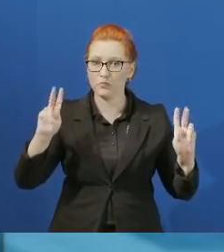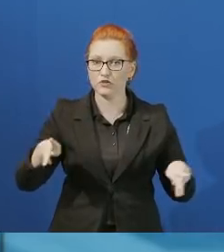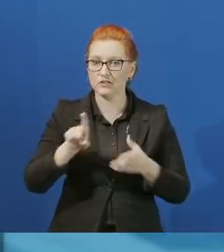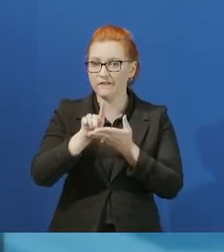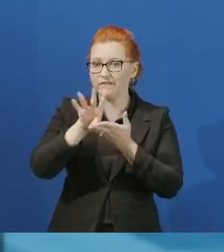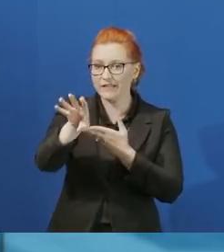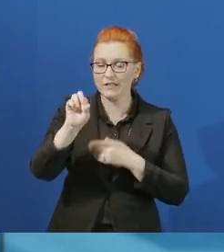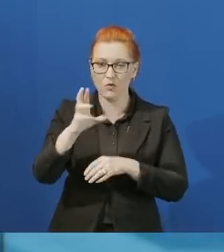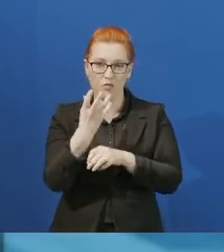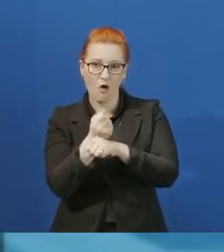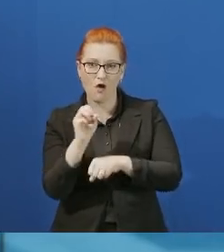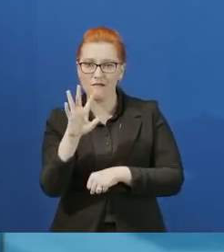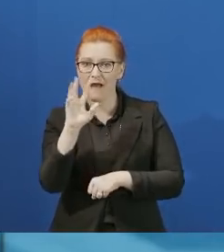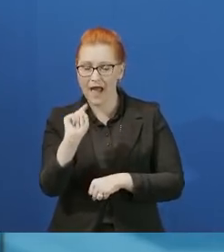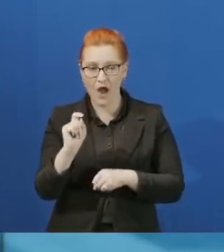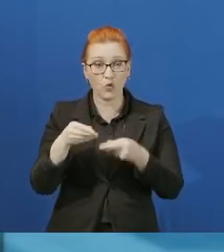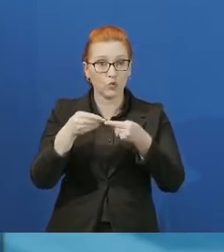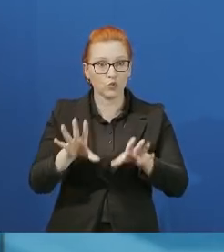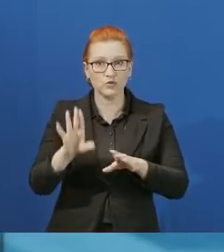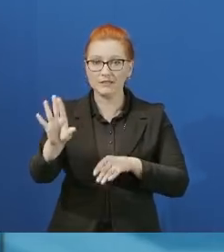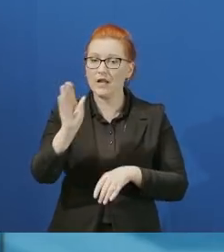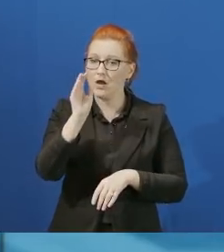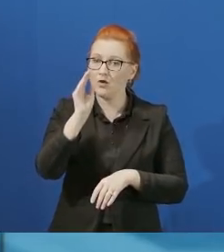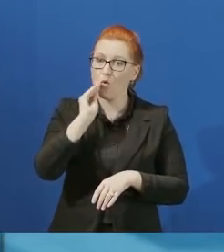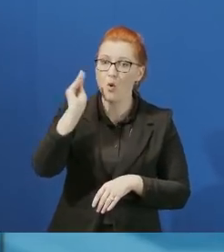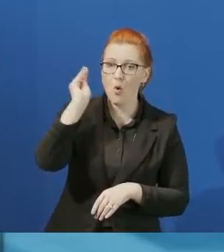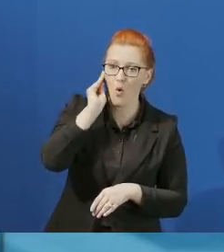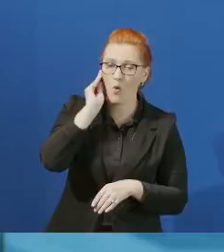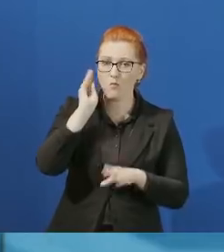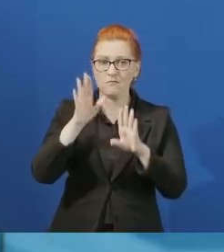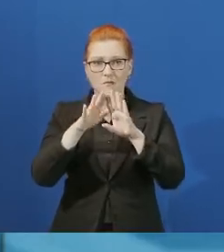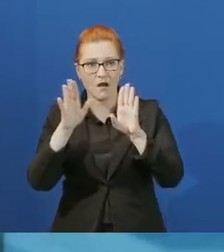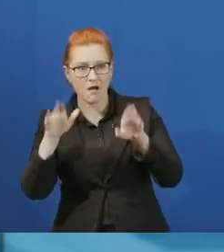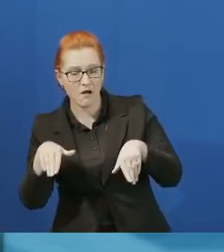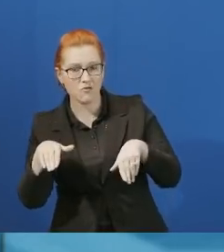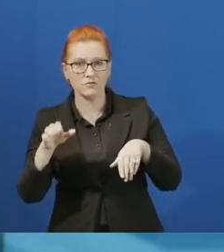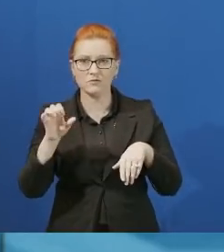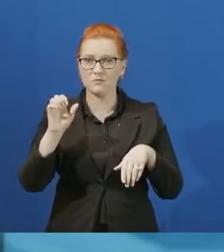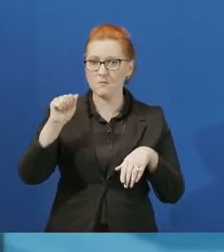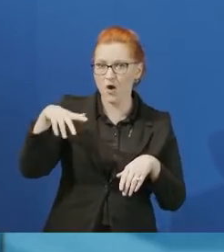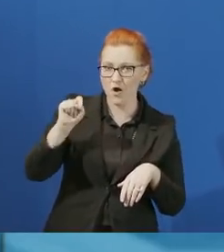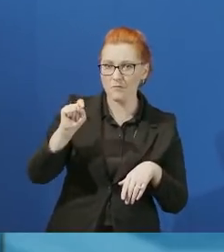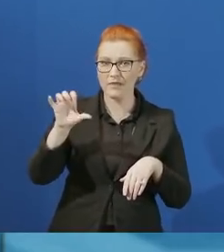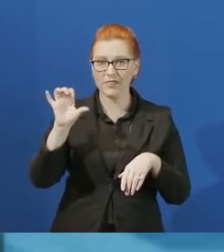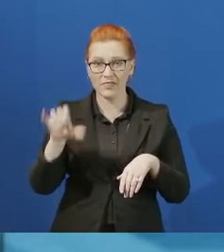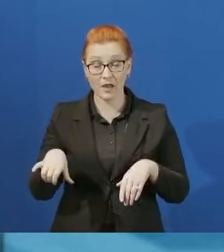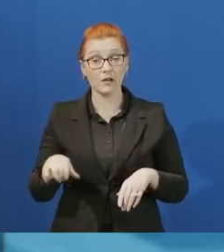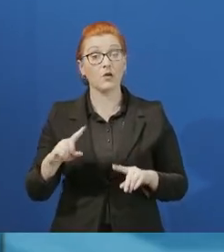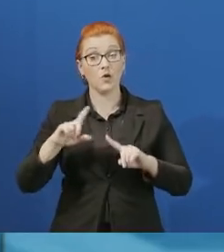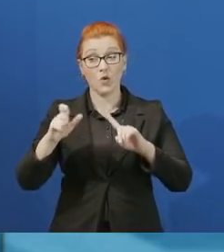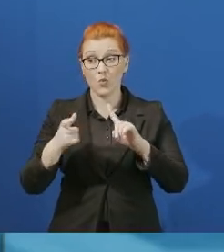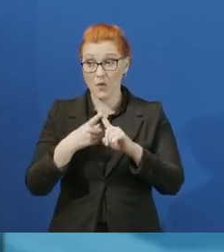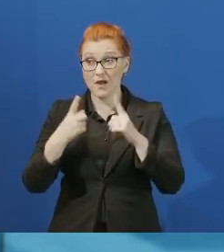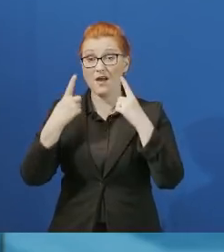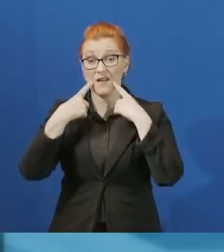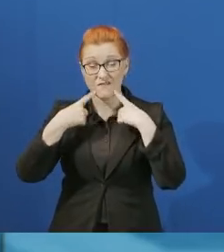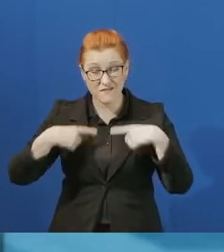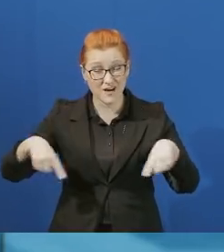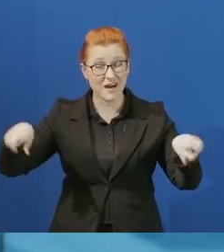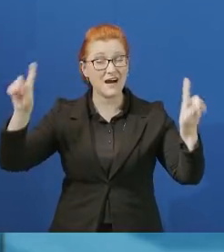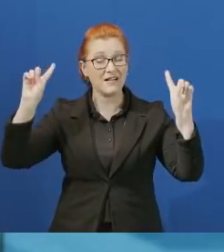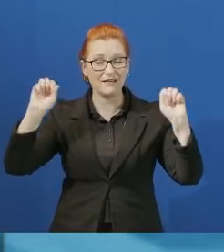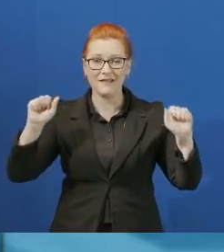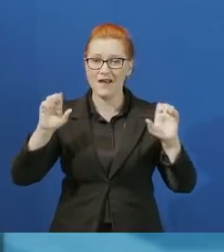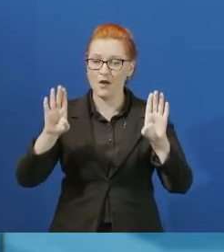no one loses their place of business. And once we can get reopened and we see that light at the end